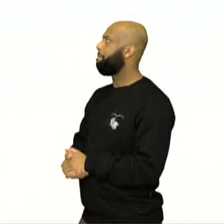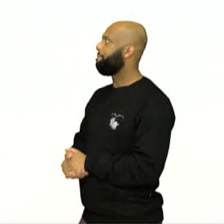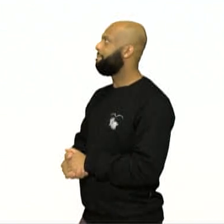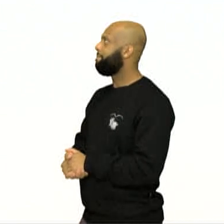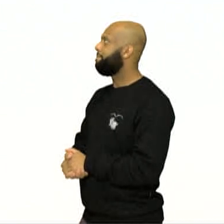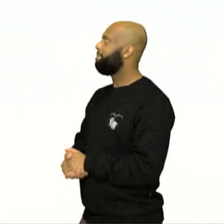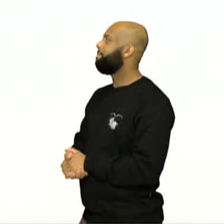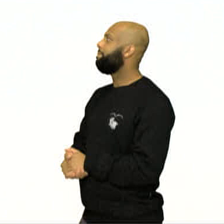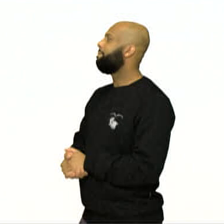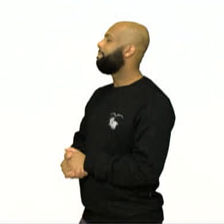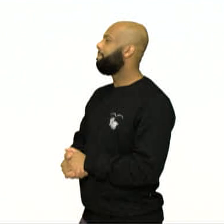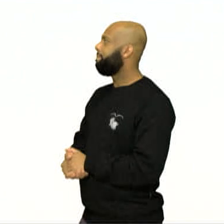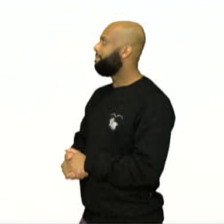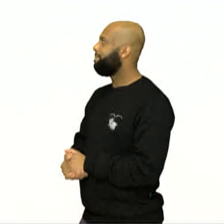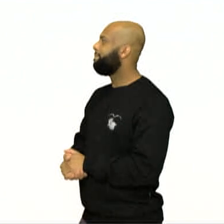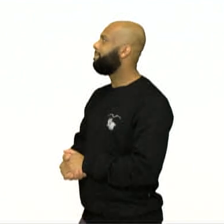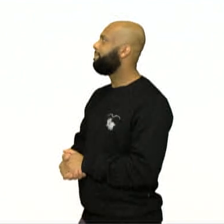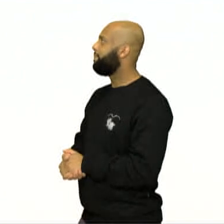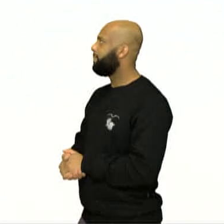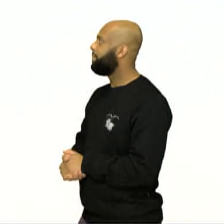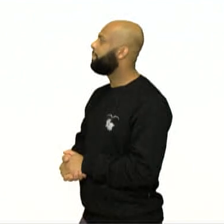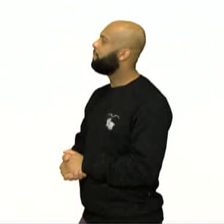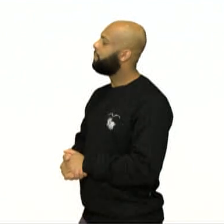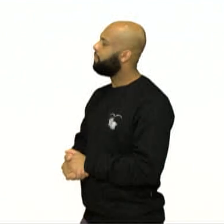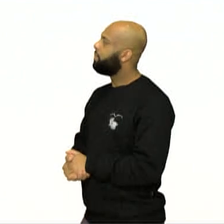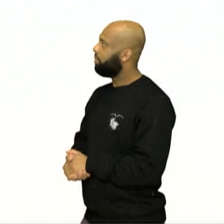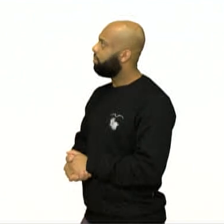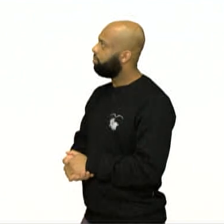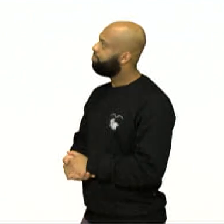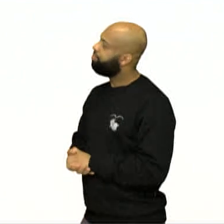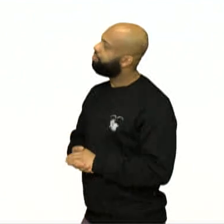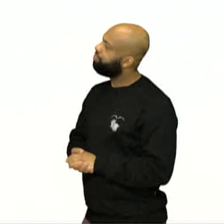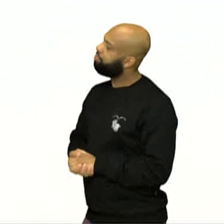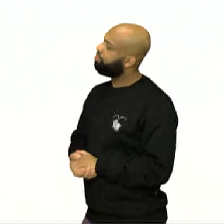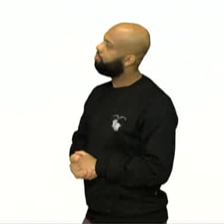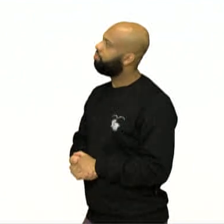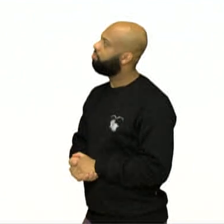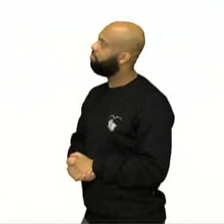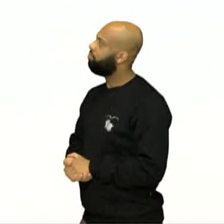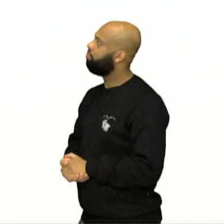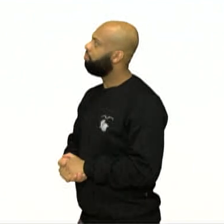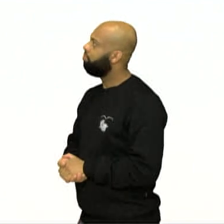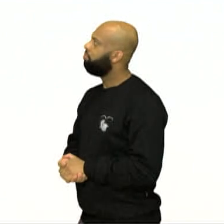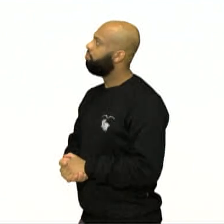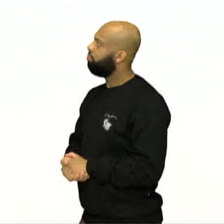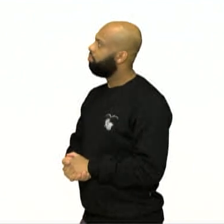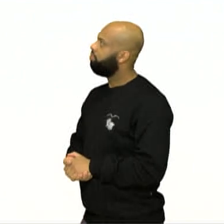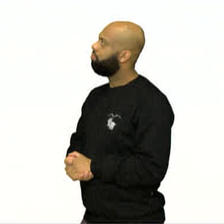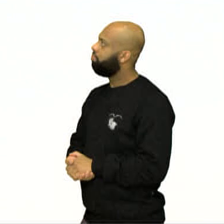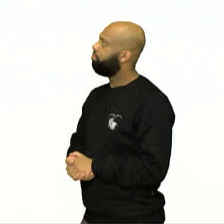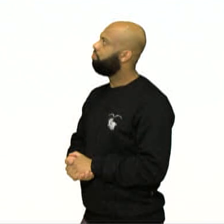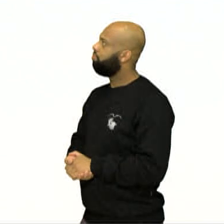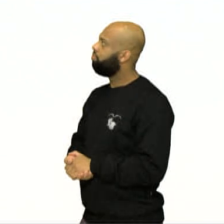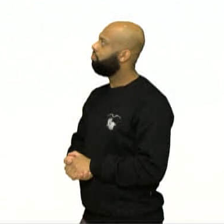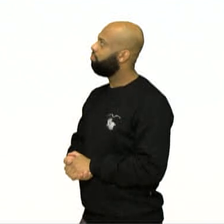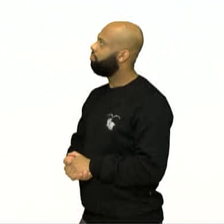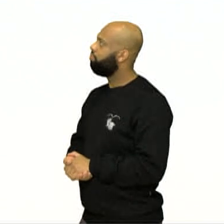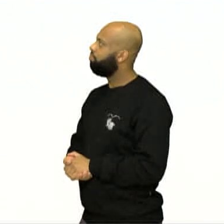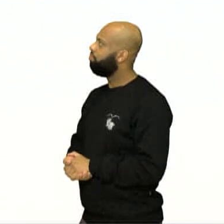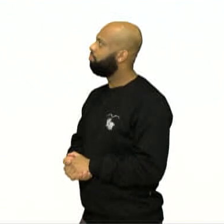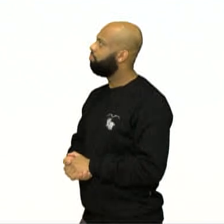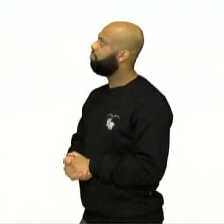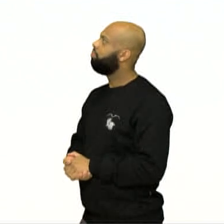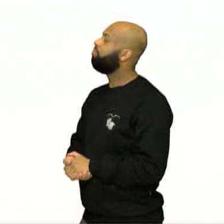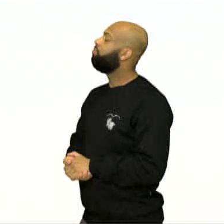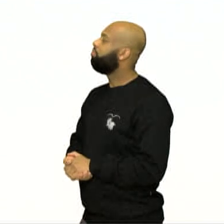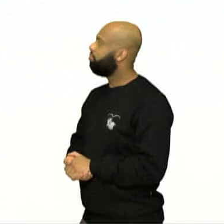smaller population than these countries because the forests cover most of it. Not many people live in the